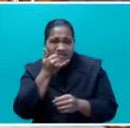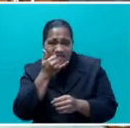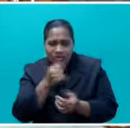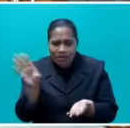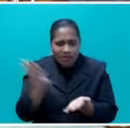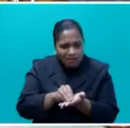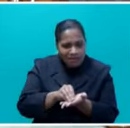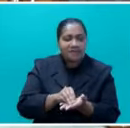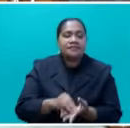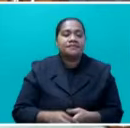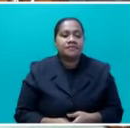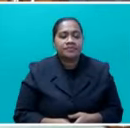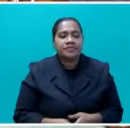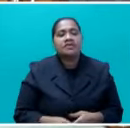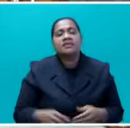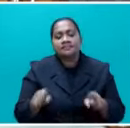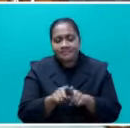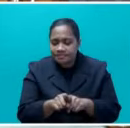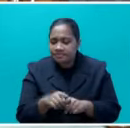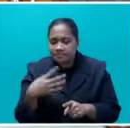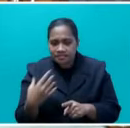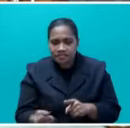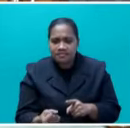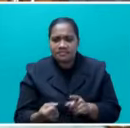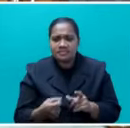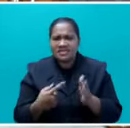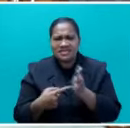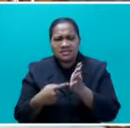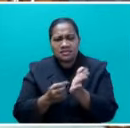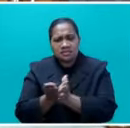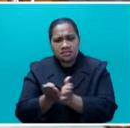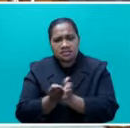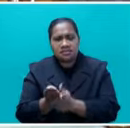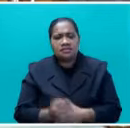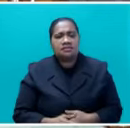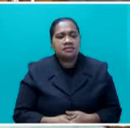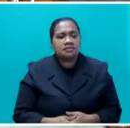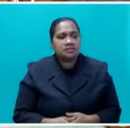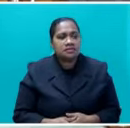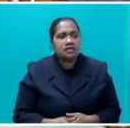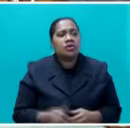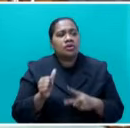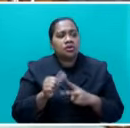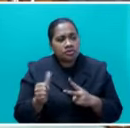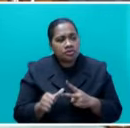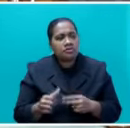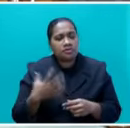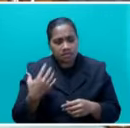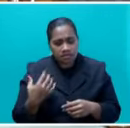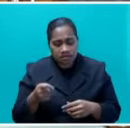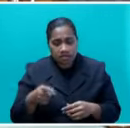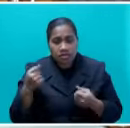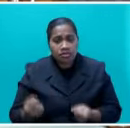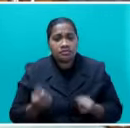servers, to cater for increased demand and to improve user experience and resilience. This also provides for